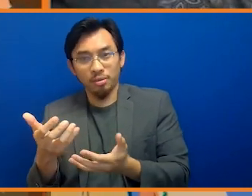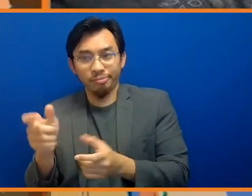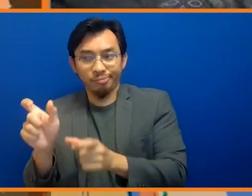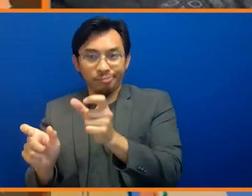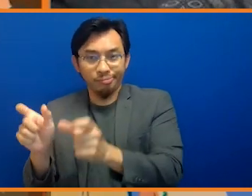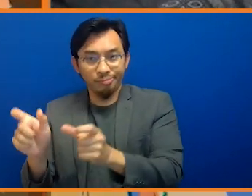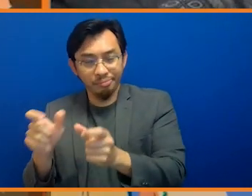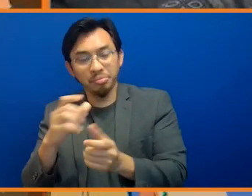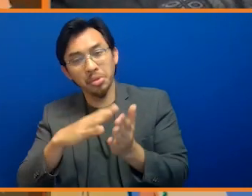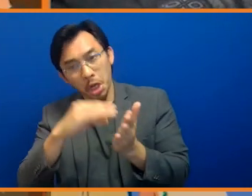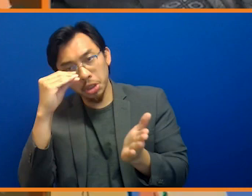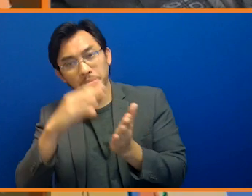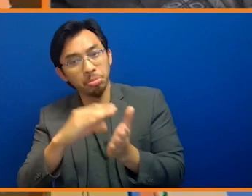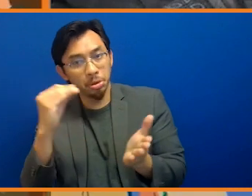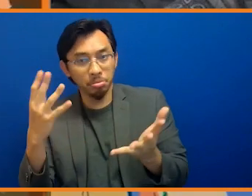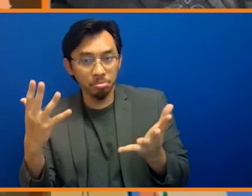participant